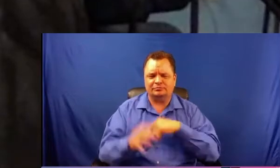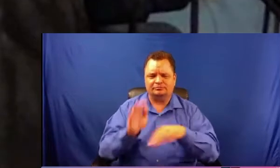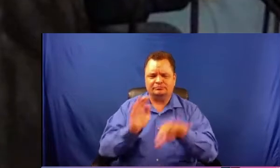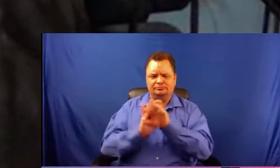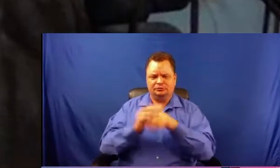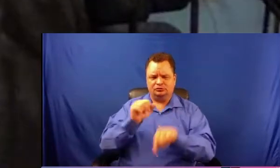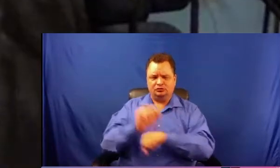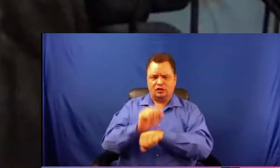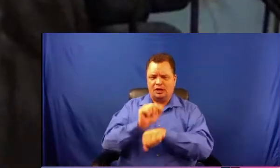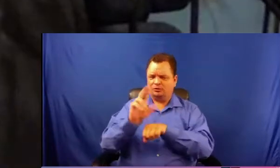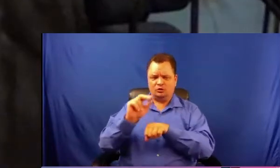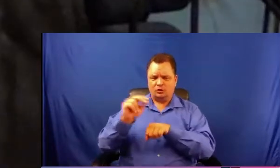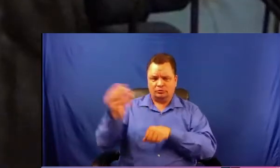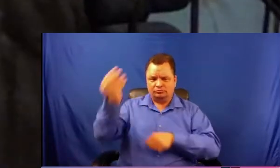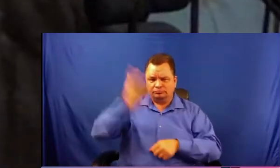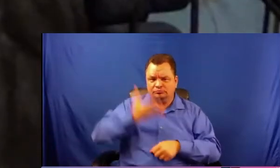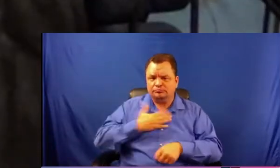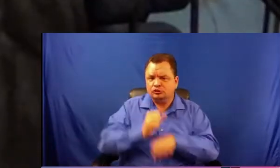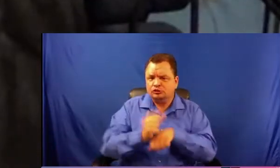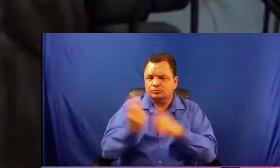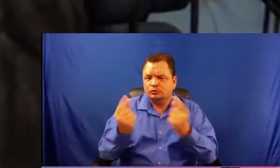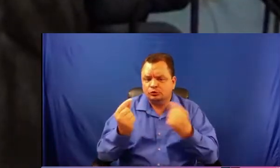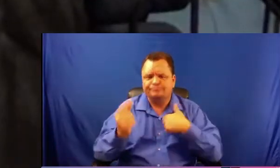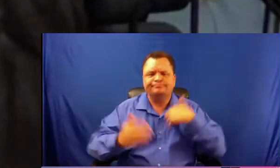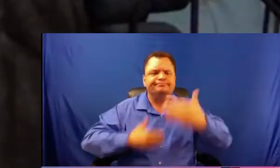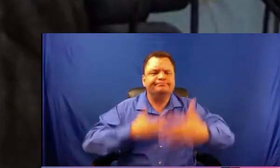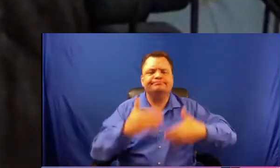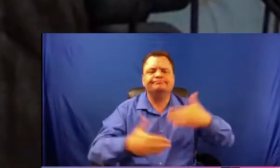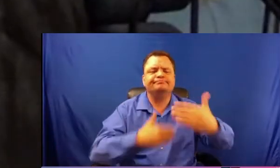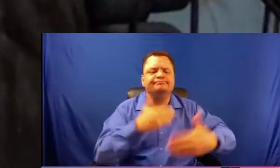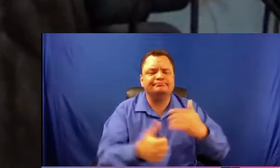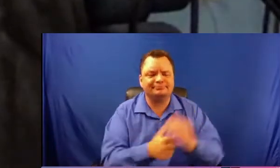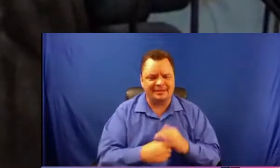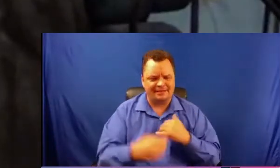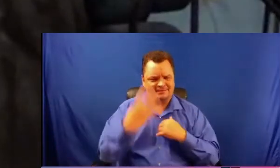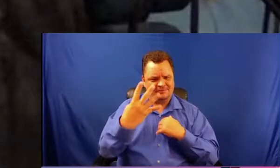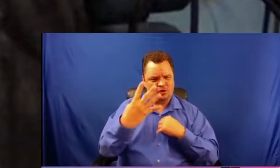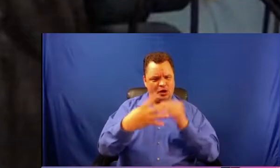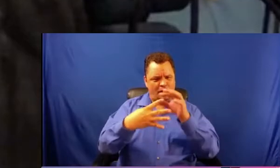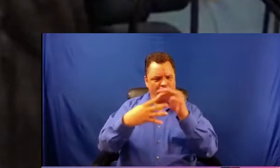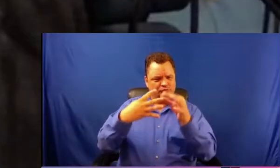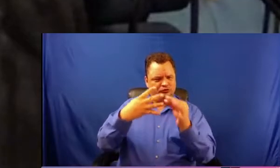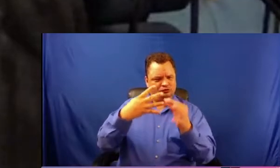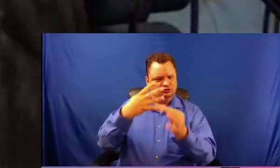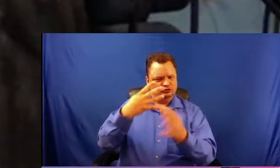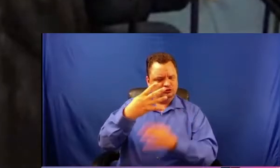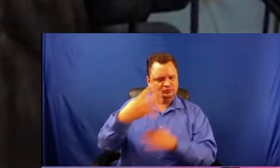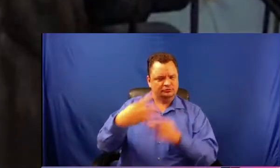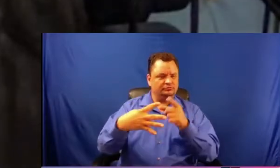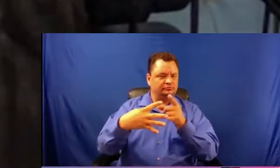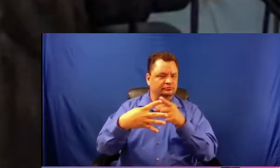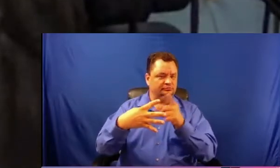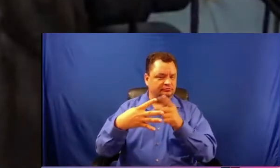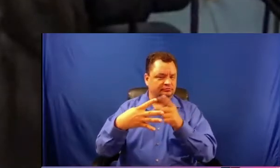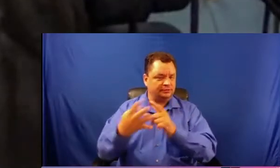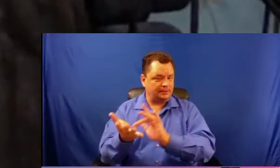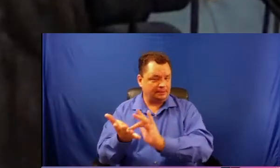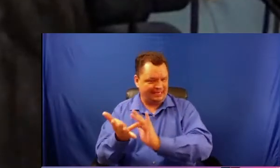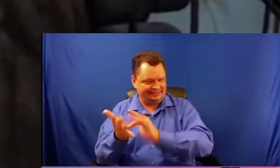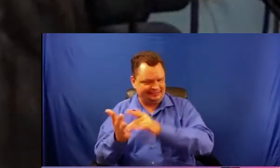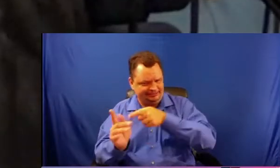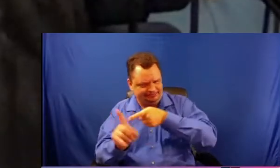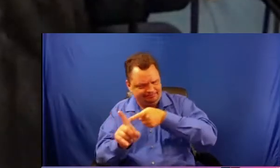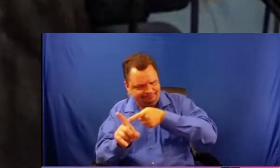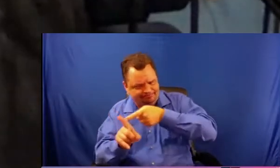4 enlisted MOSs at that time, was 18 Delta or Special Forces medic. So that was the start. And